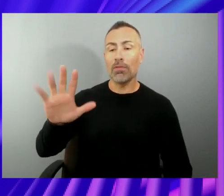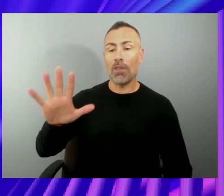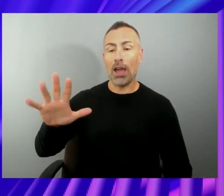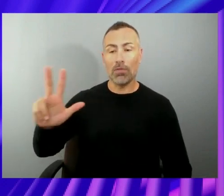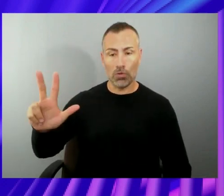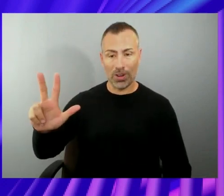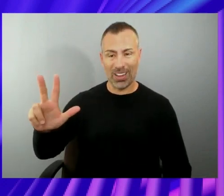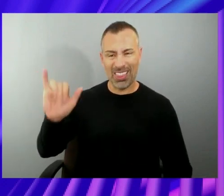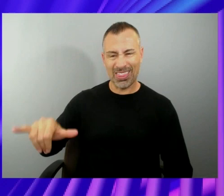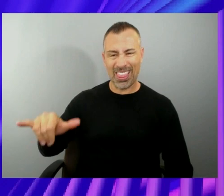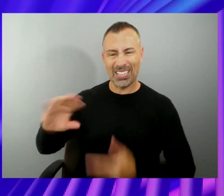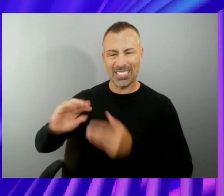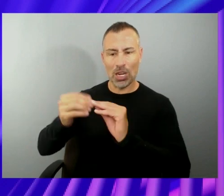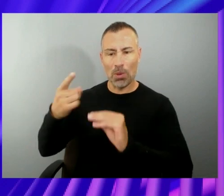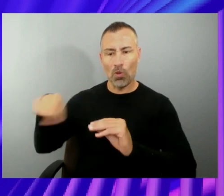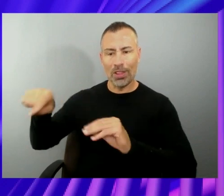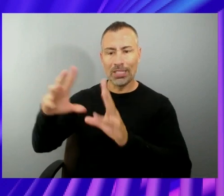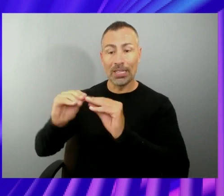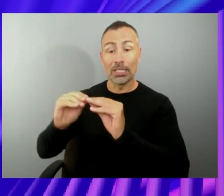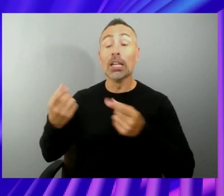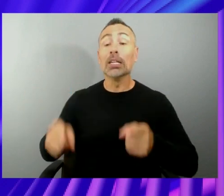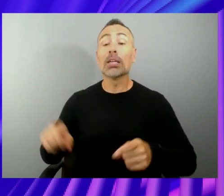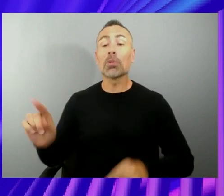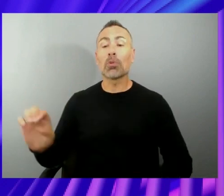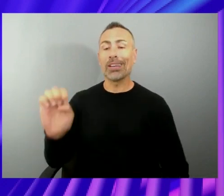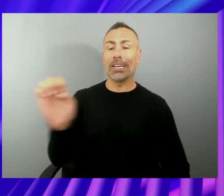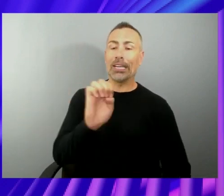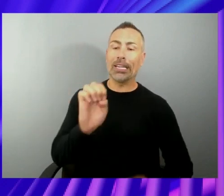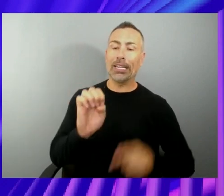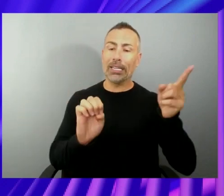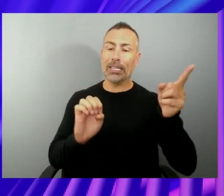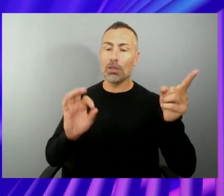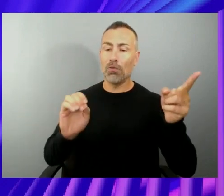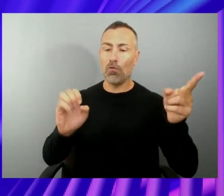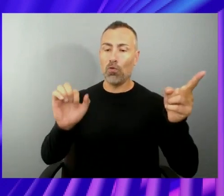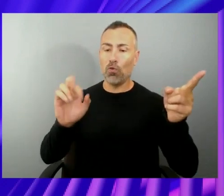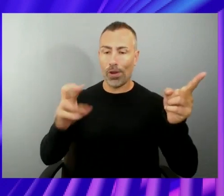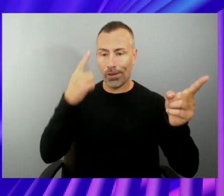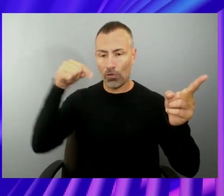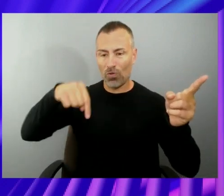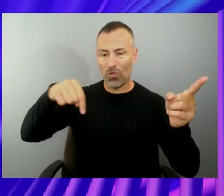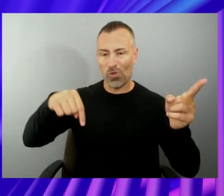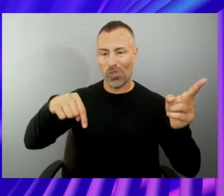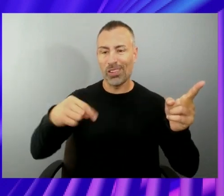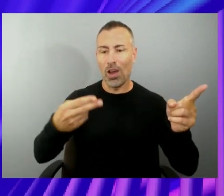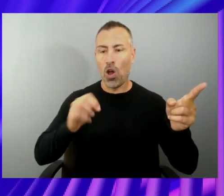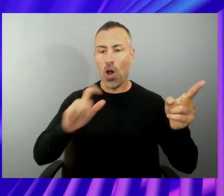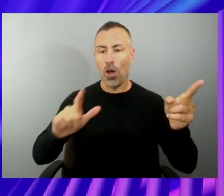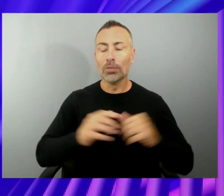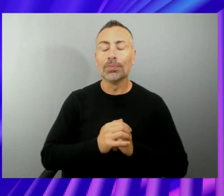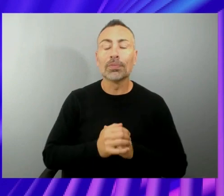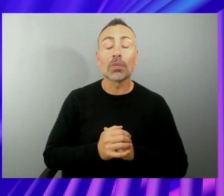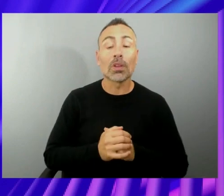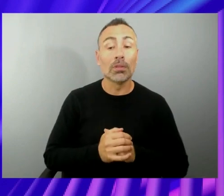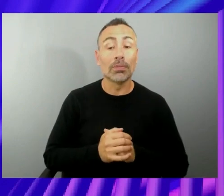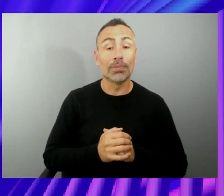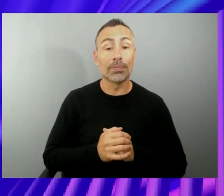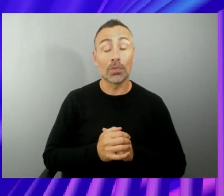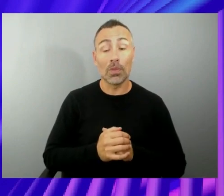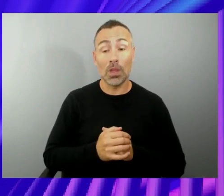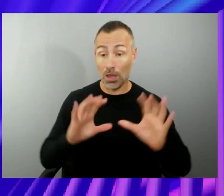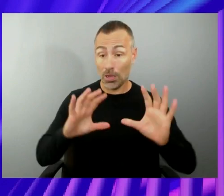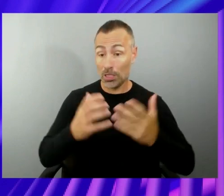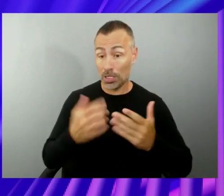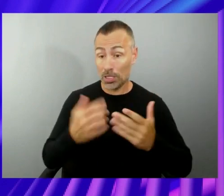And it's also in the East Foyer of the Expo Hall if you're interested and want to check it out. The team's also at the Threat Detection and